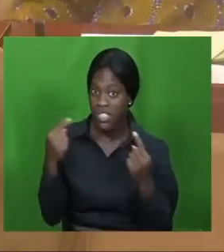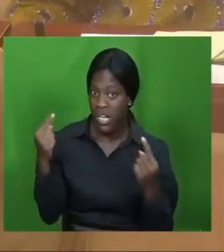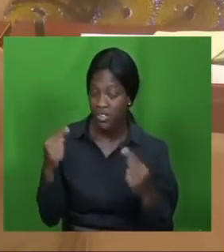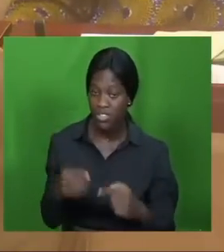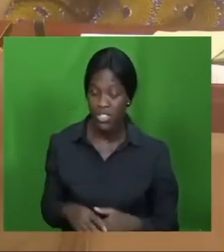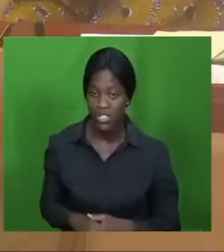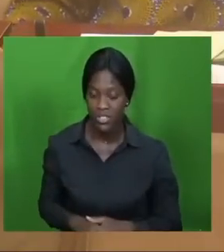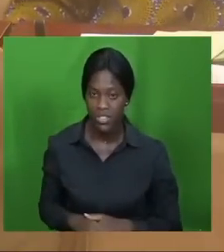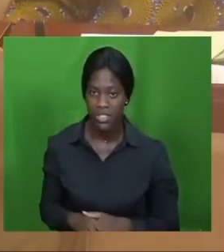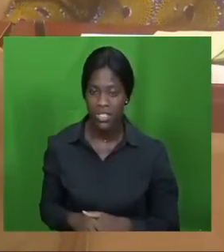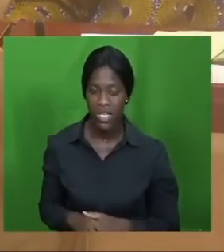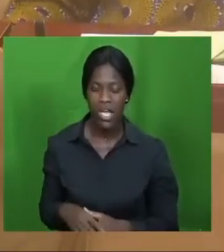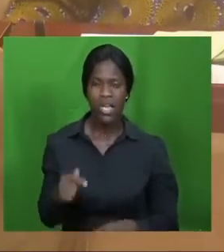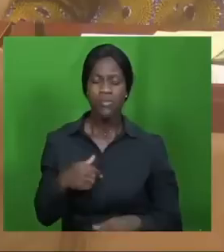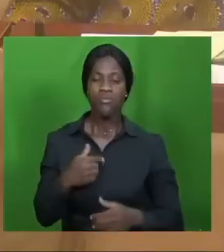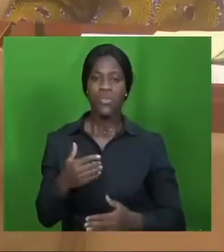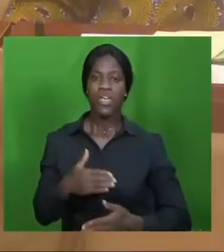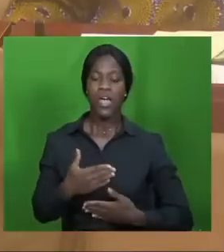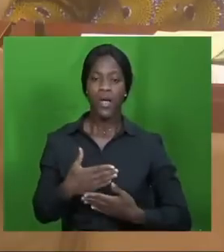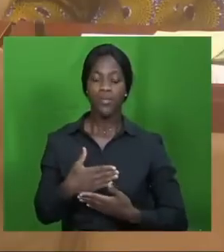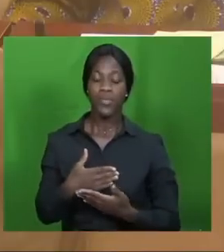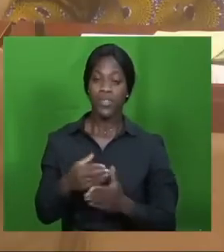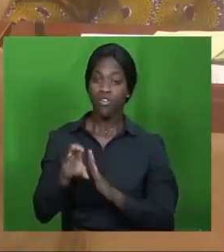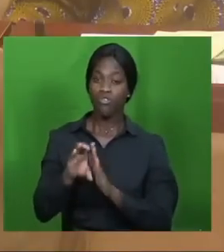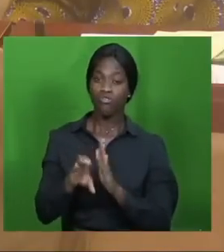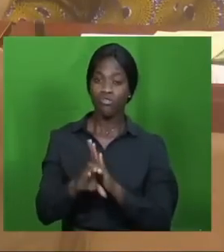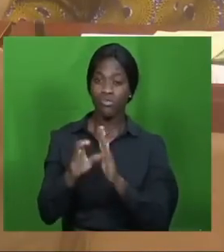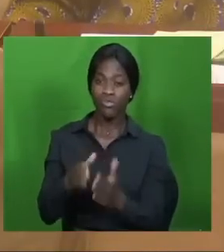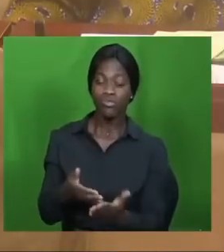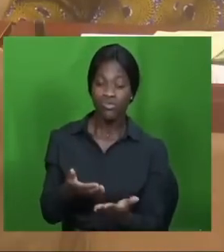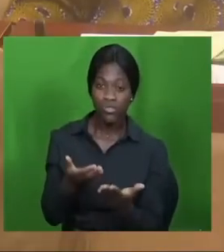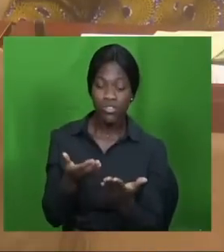was of the humble view that the Constitution has provided